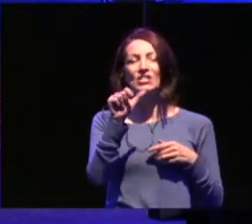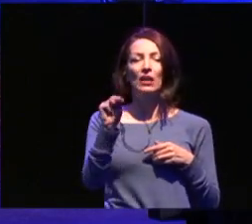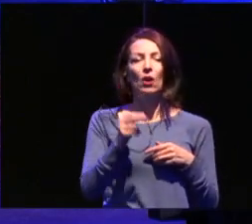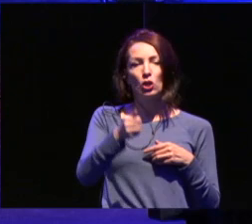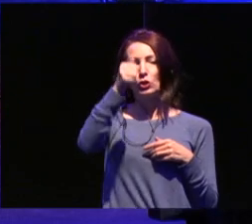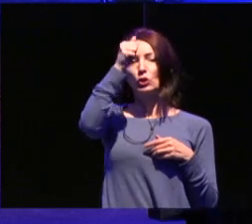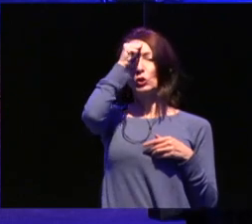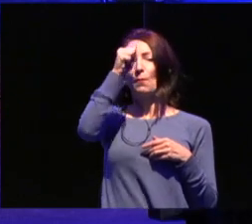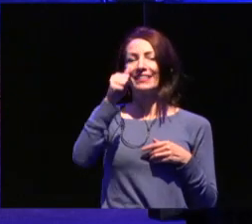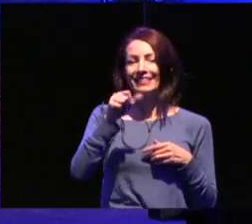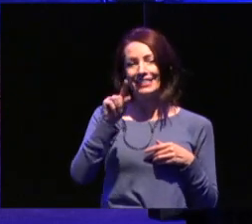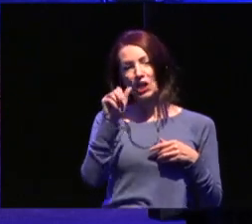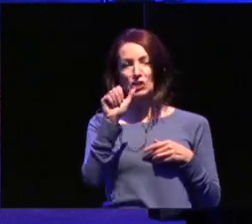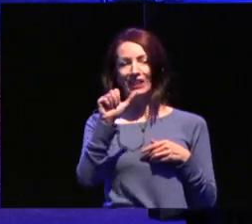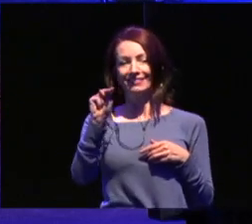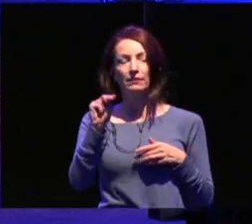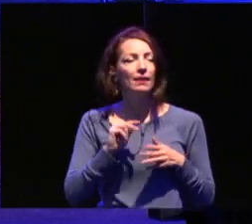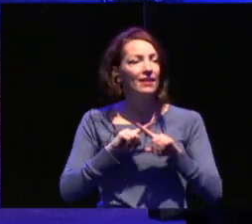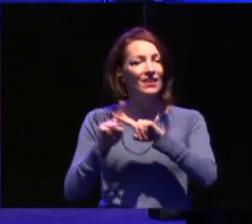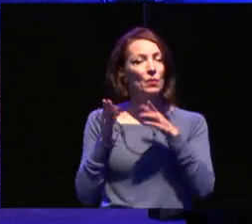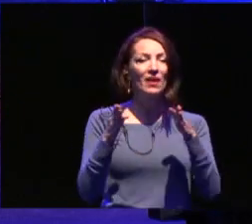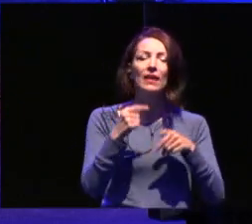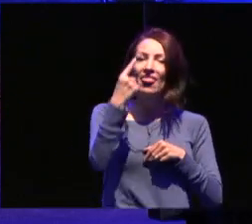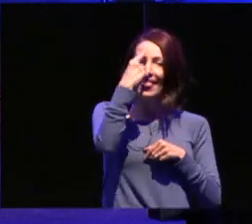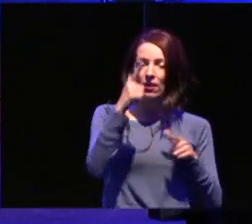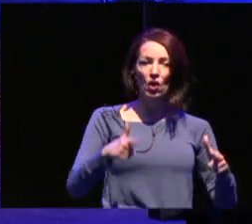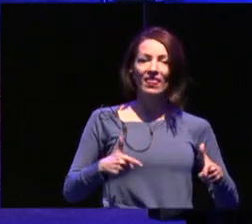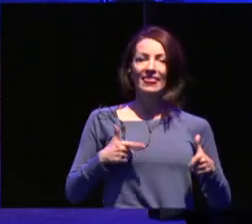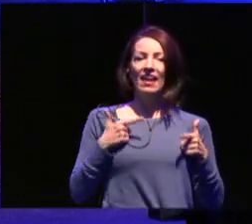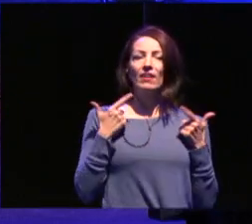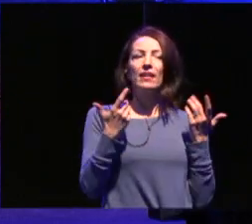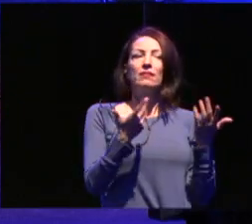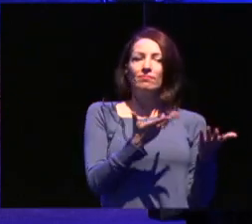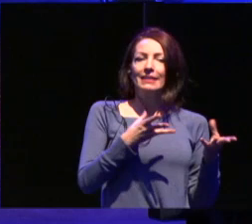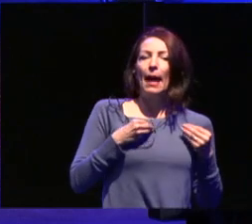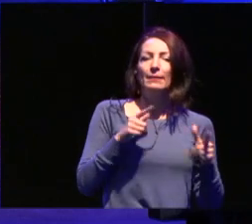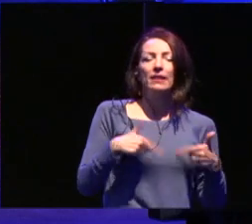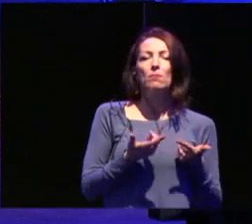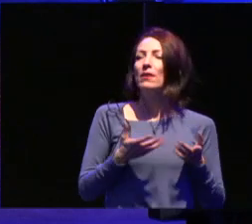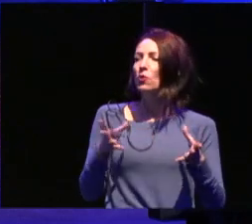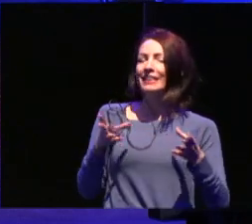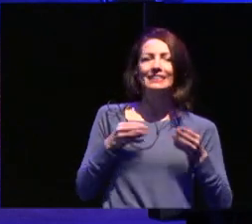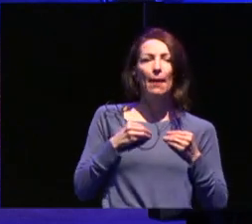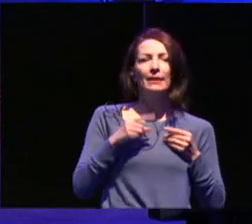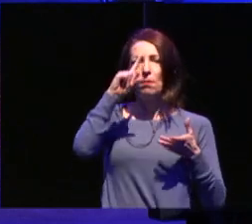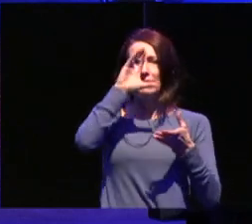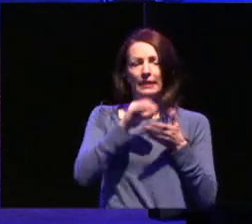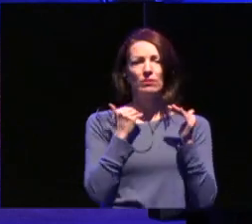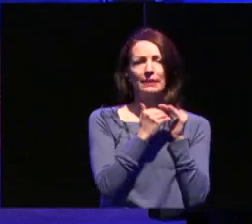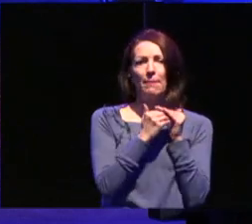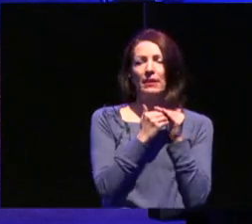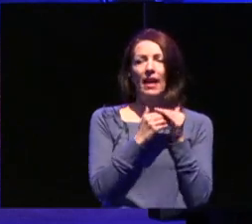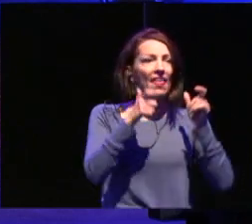they're captured by all manner of things, and they think they're living life, but they're just living thought forms and perceptions and beliefs moving through them, and